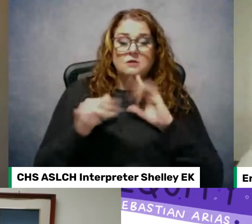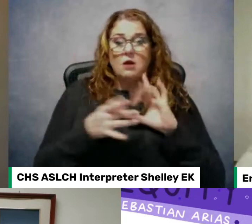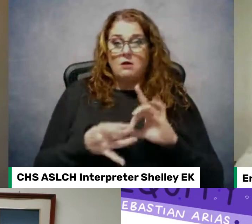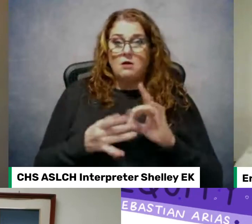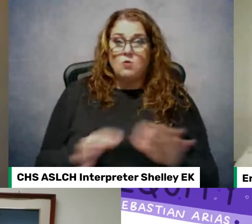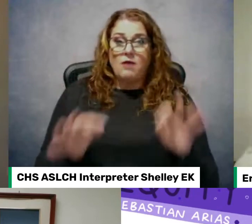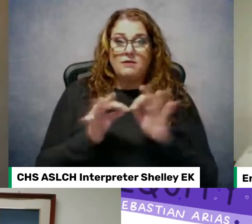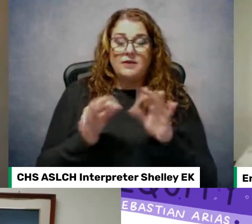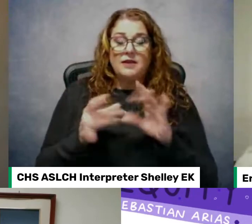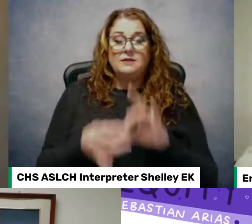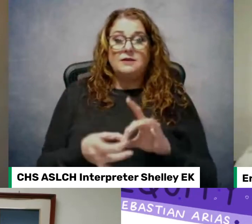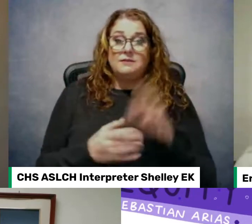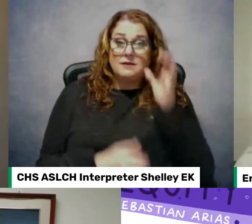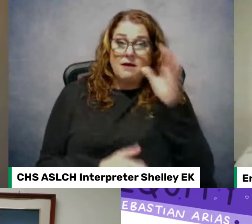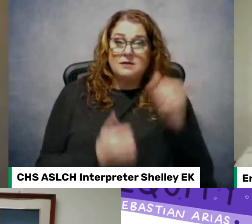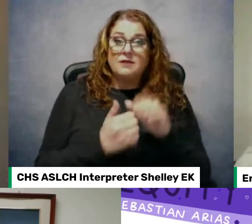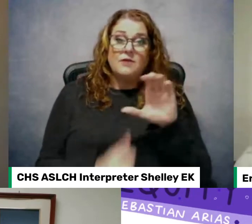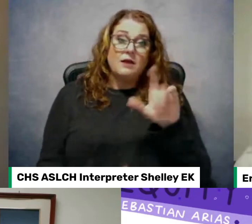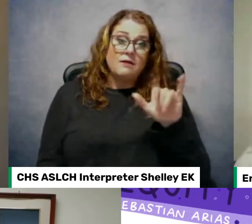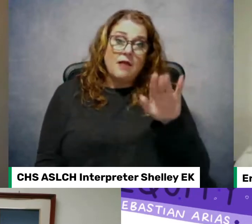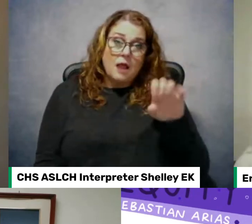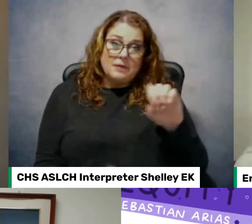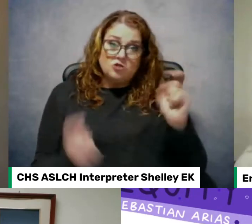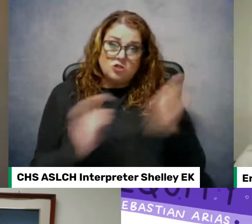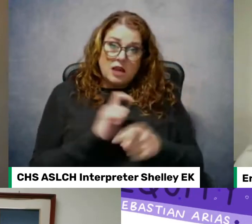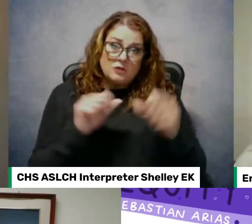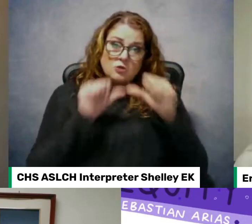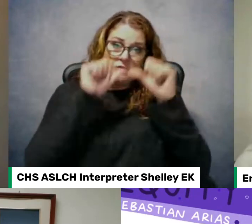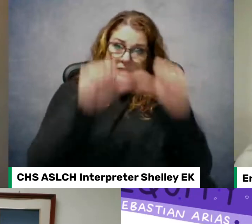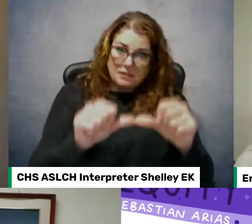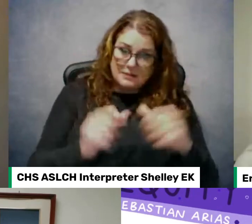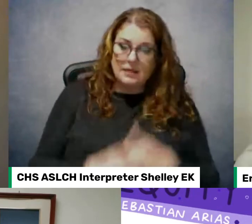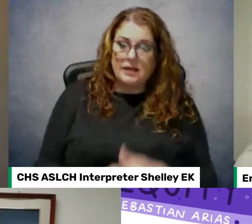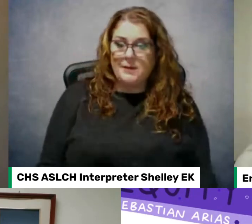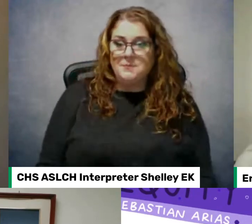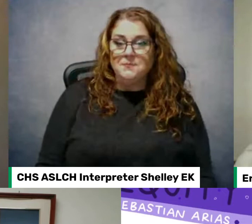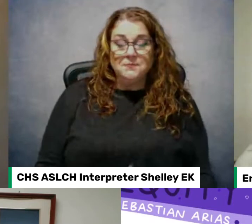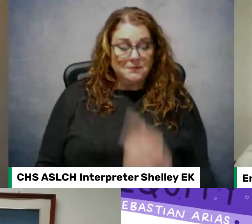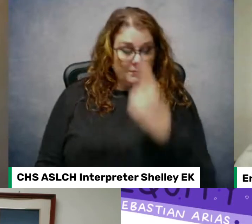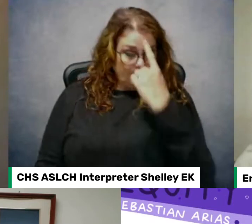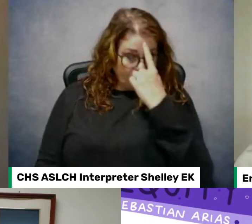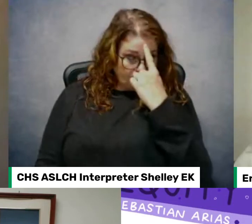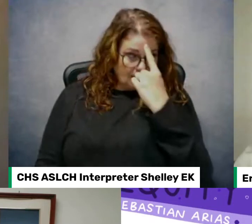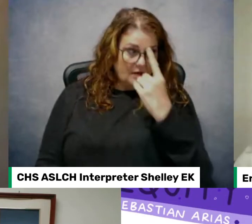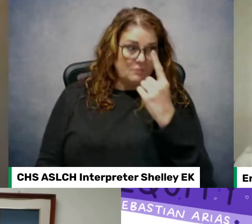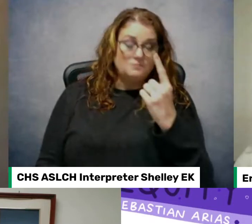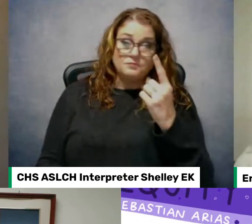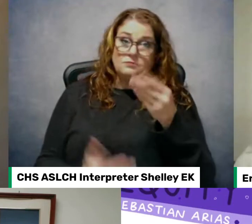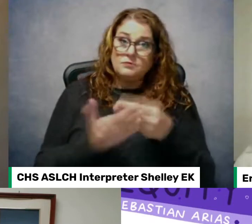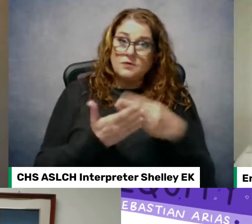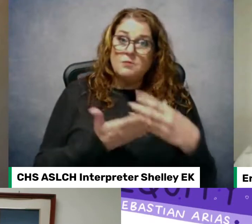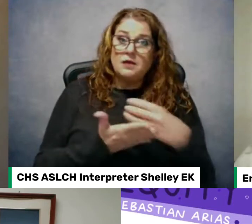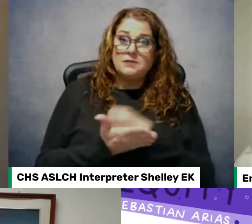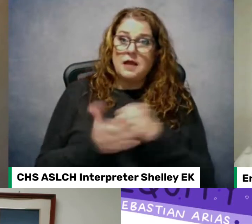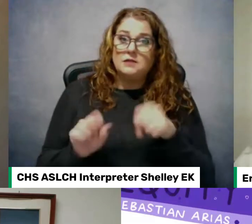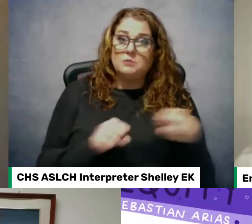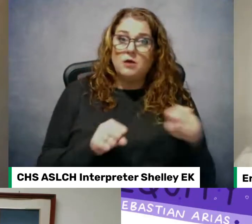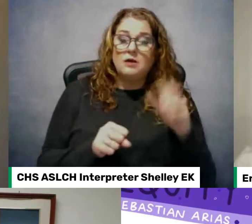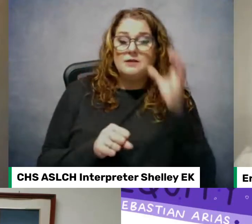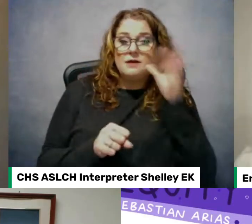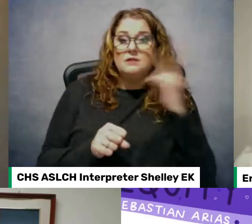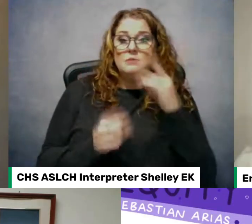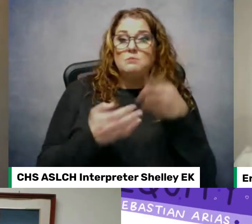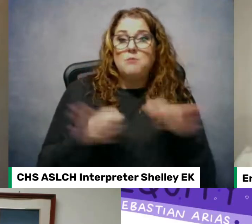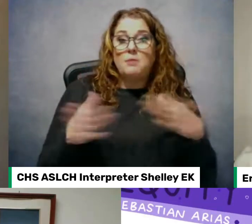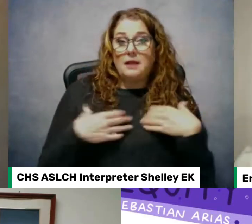in the context of climate change, climate resiliency, and I think very monetizable in the context of public health